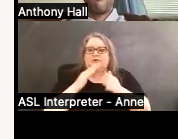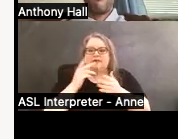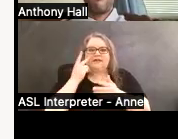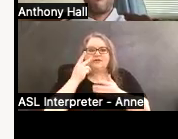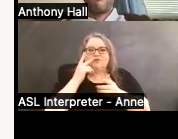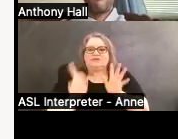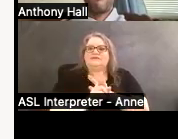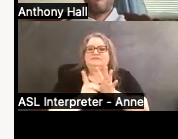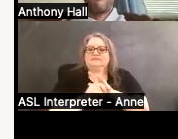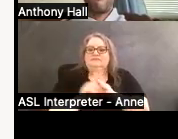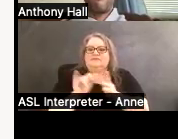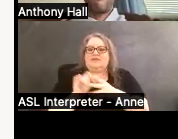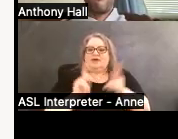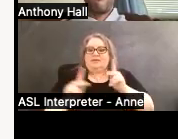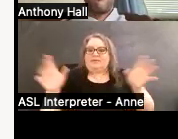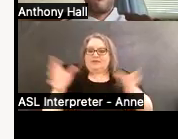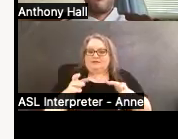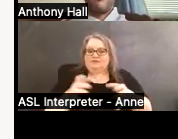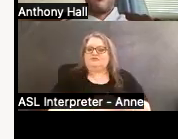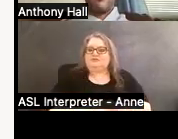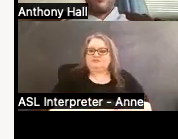that population?